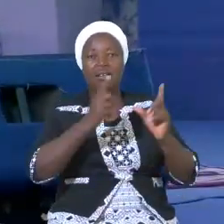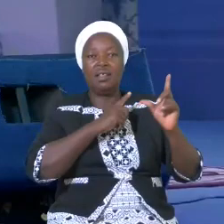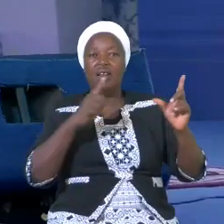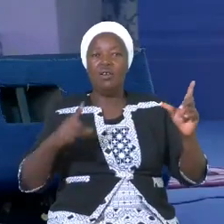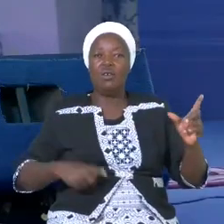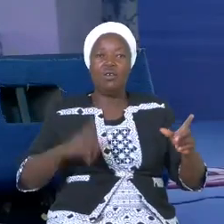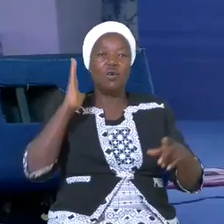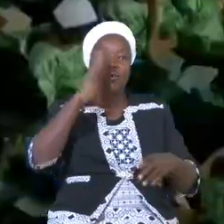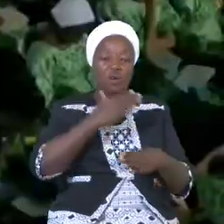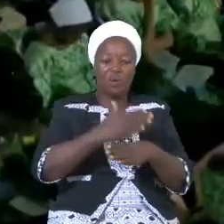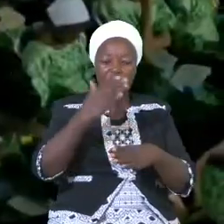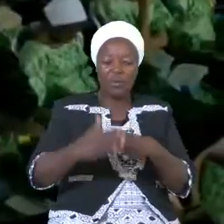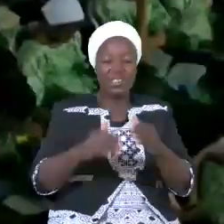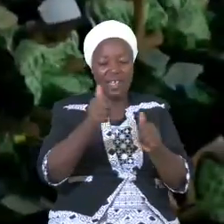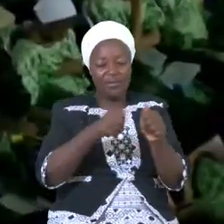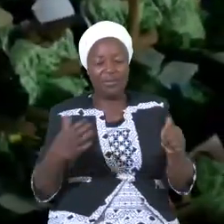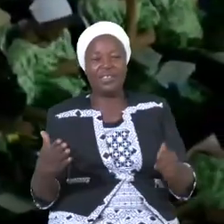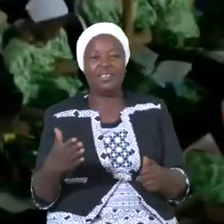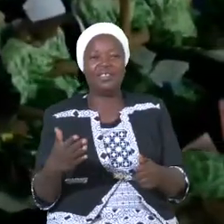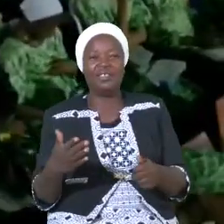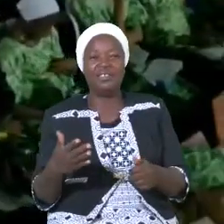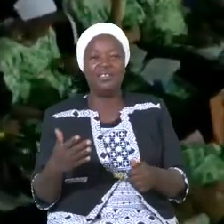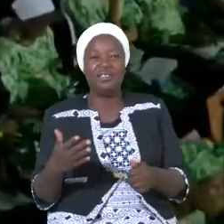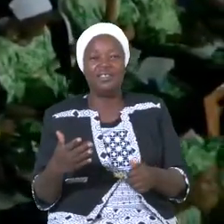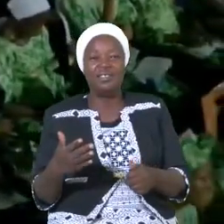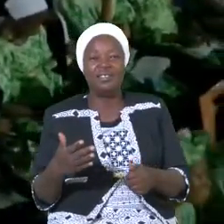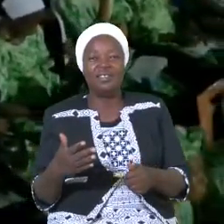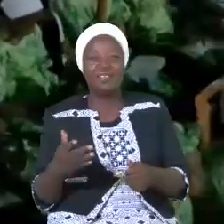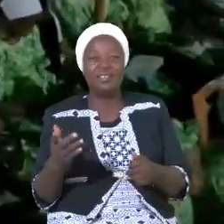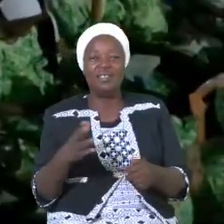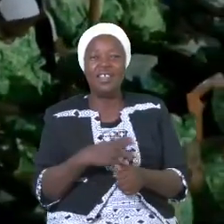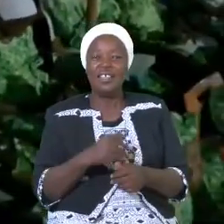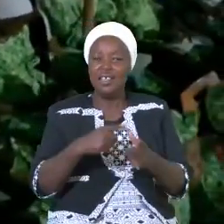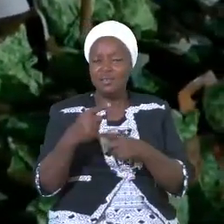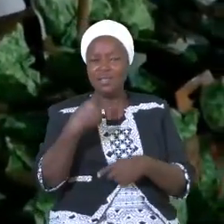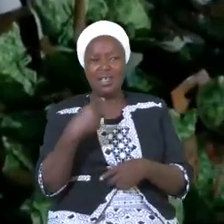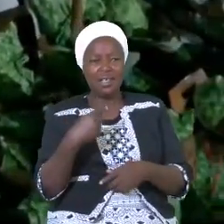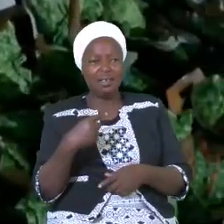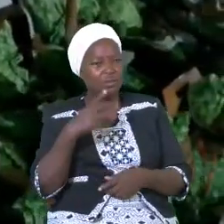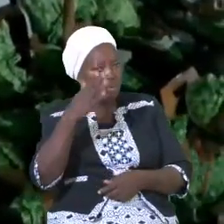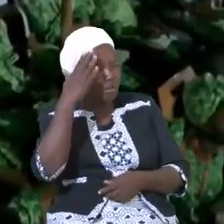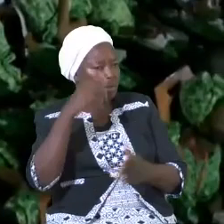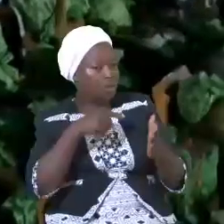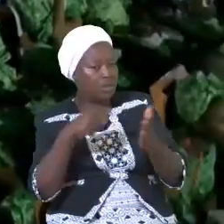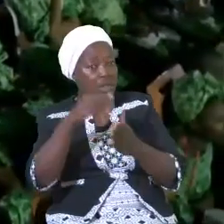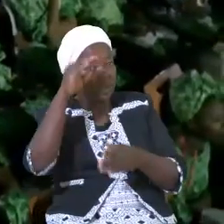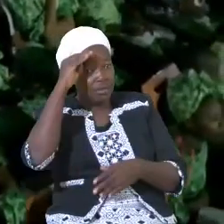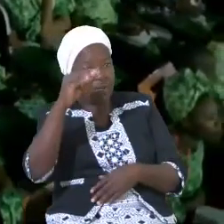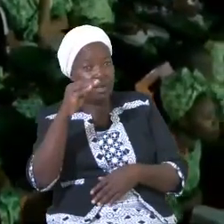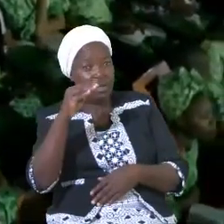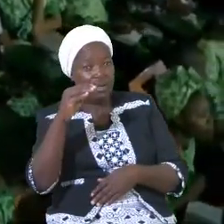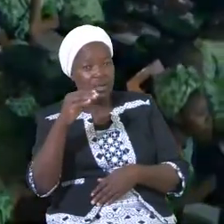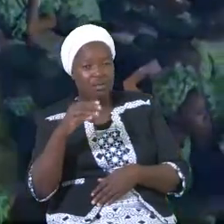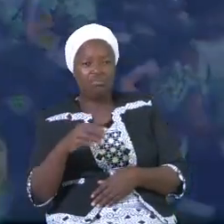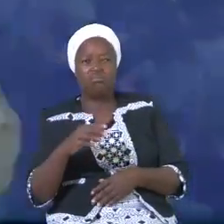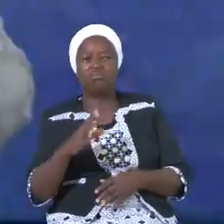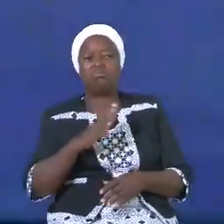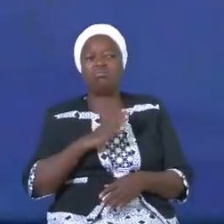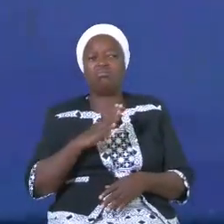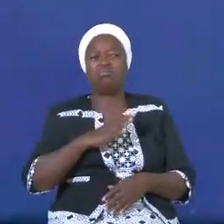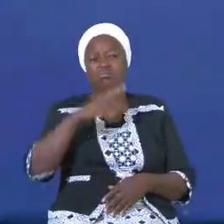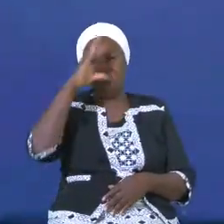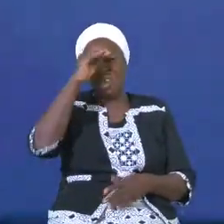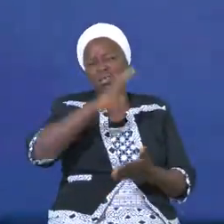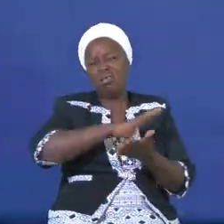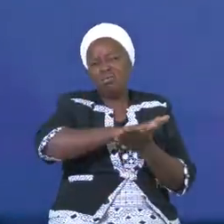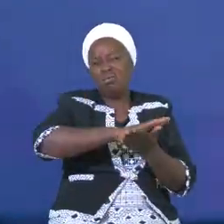complete everything they say you just say you know this man a nice man a good man but